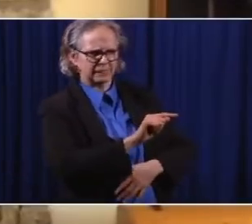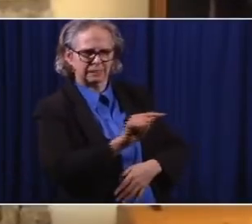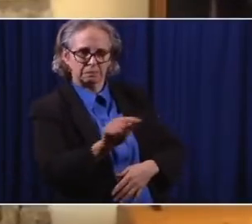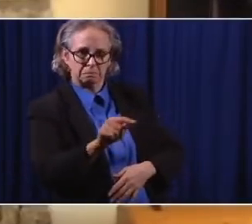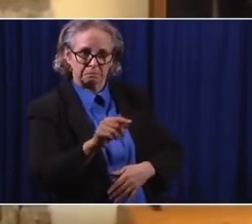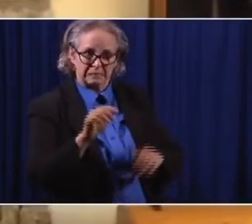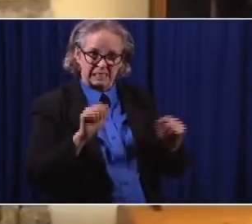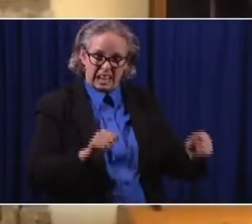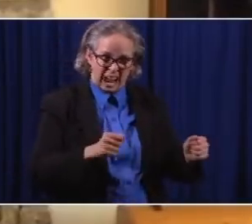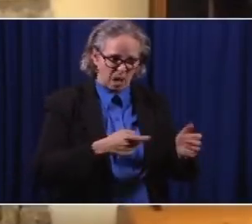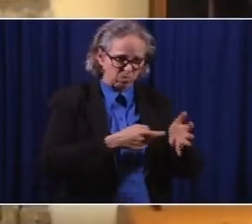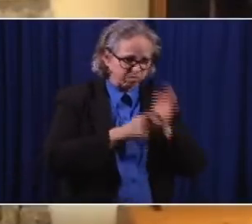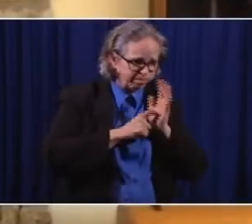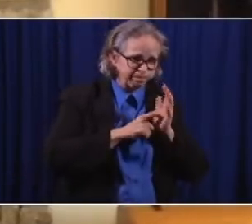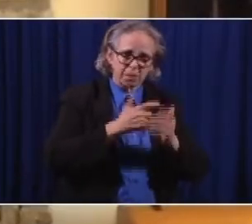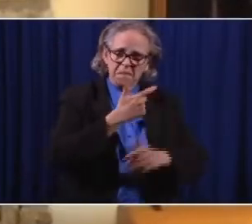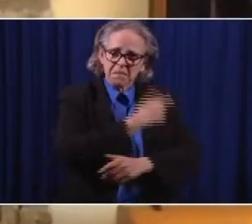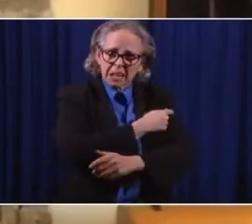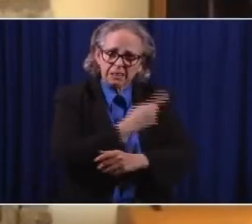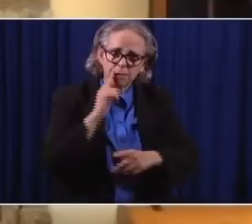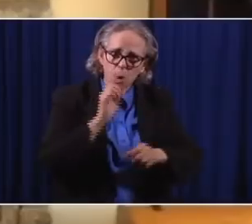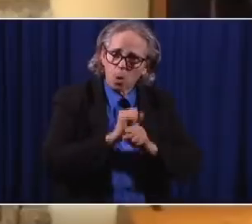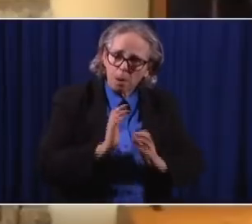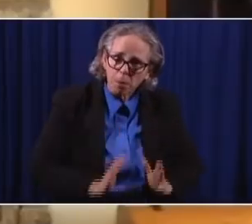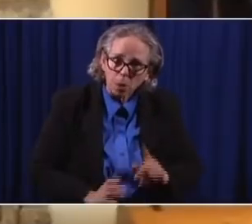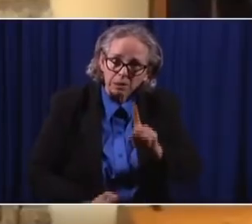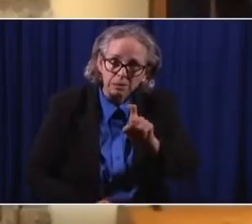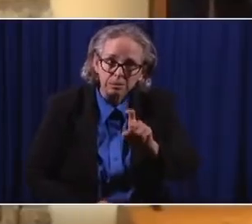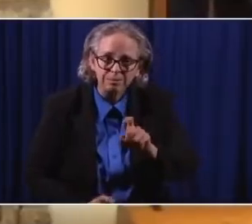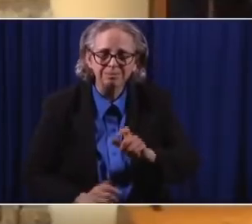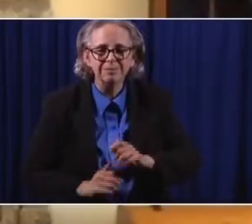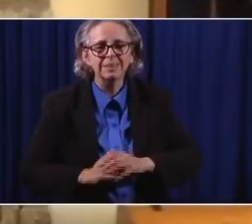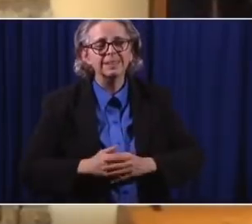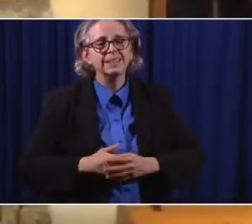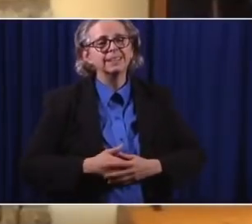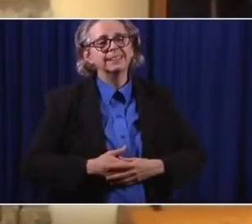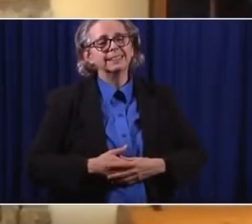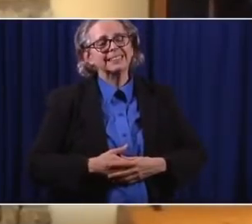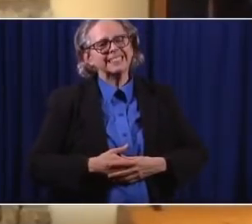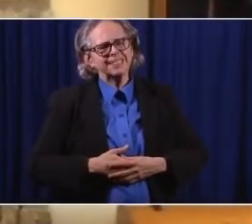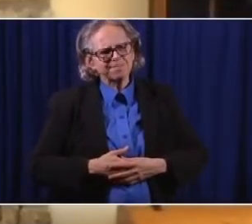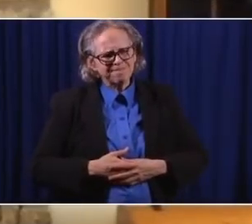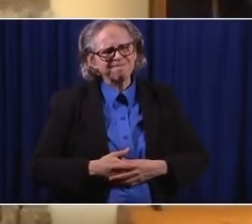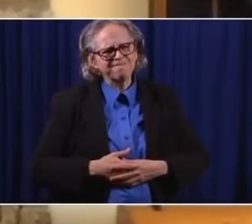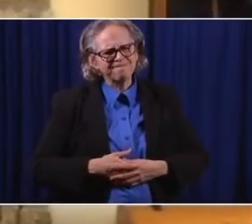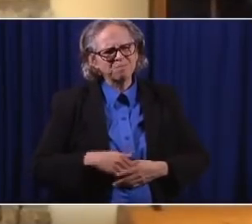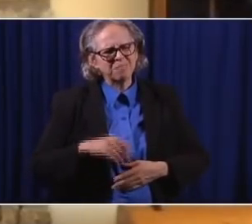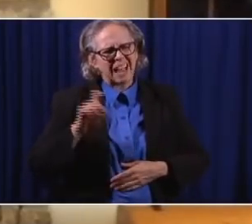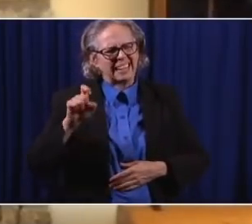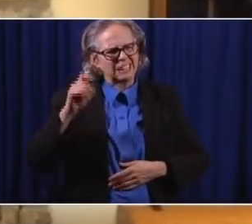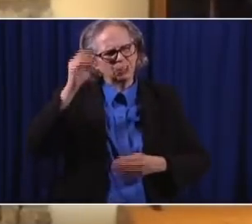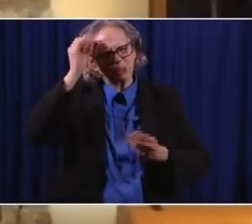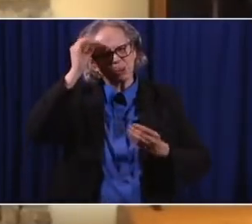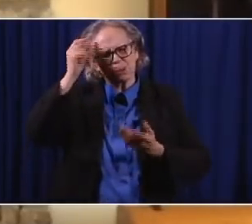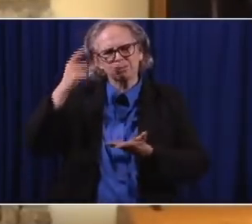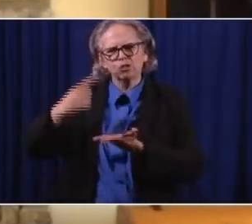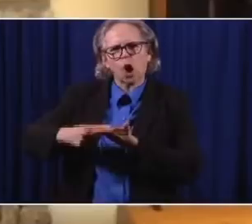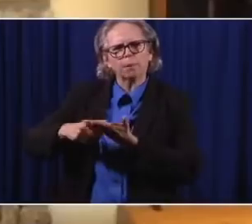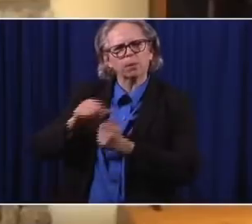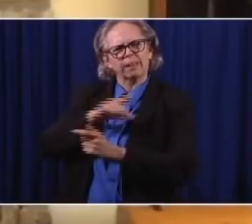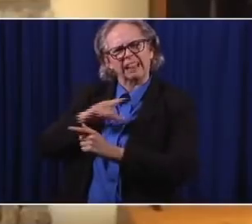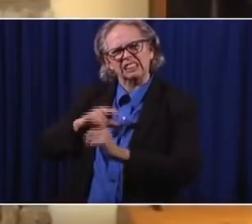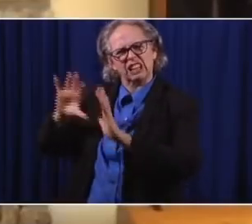would work there to have a shot, something I will talk to the General Assembly. We